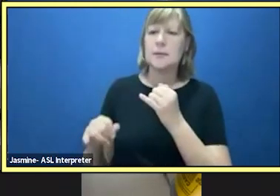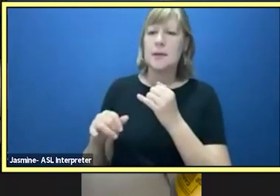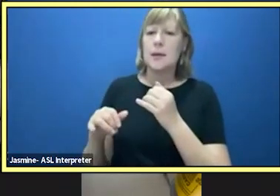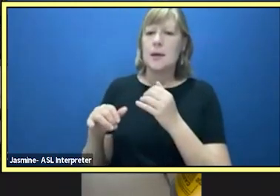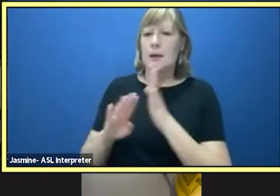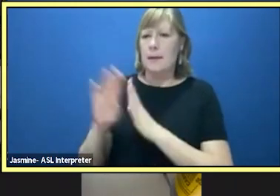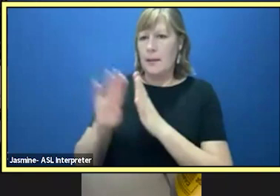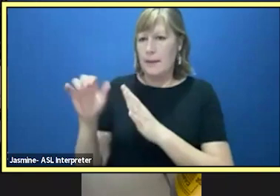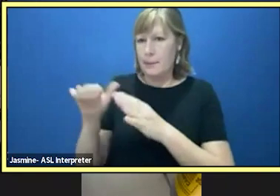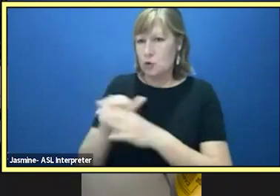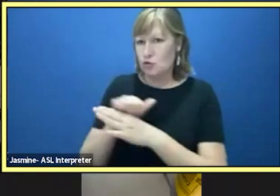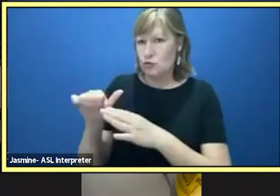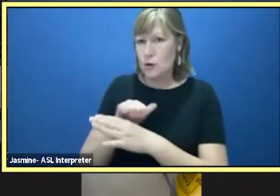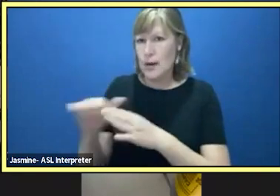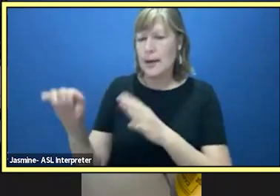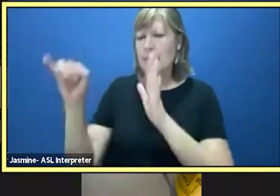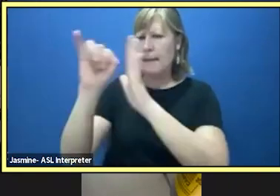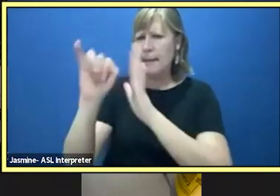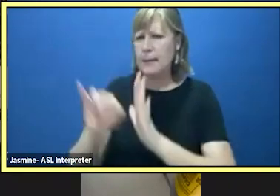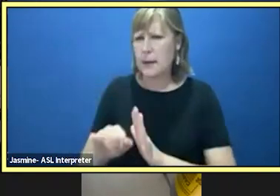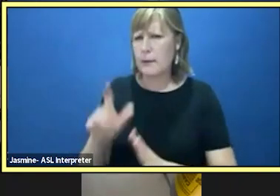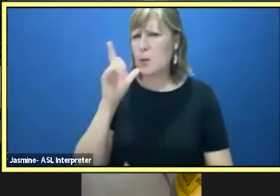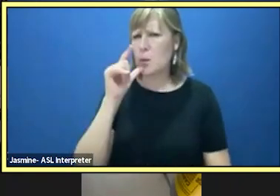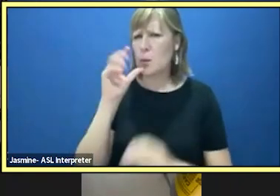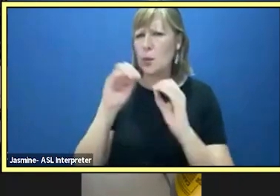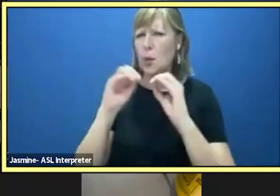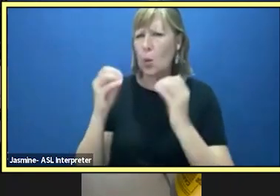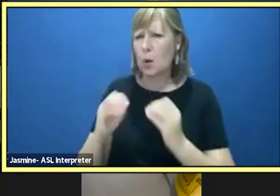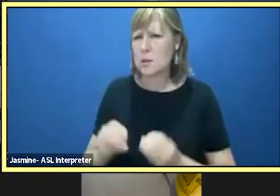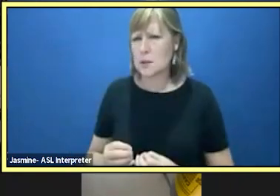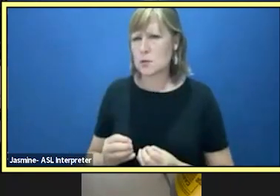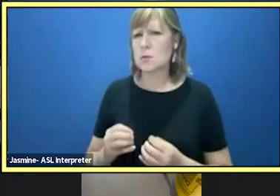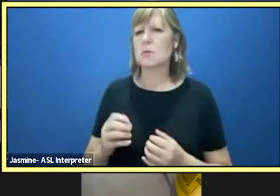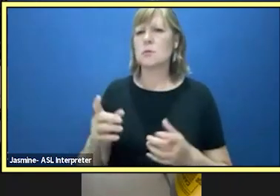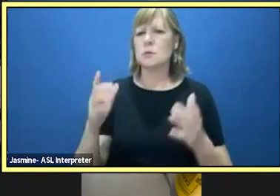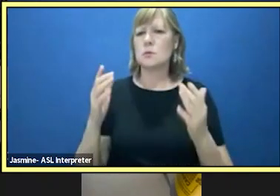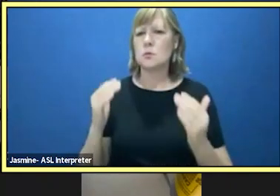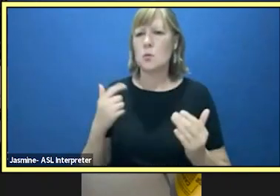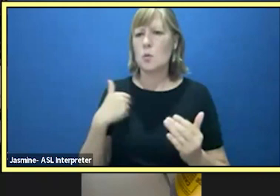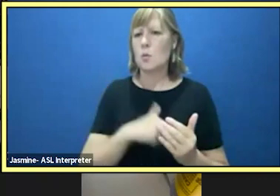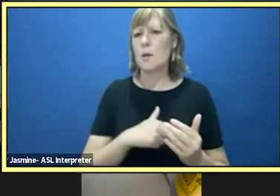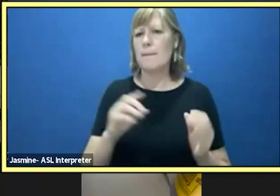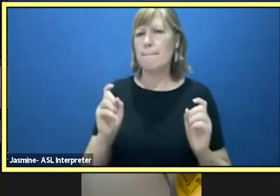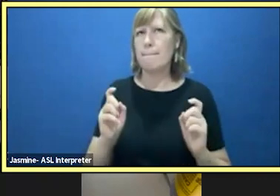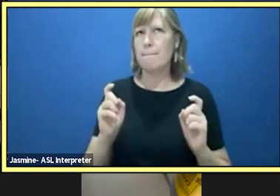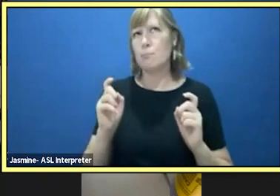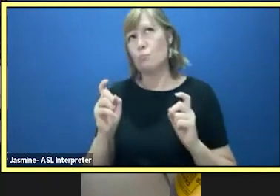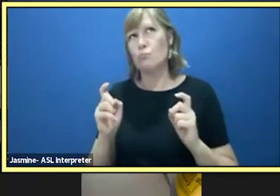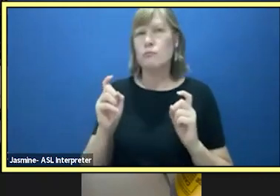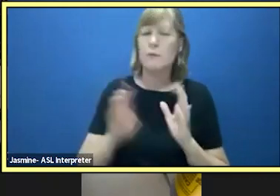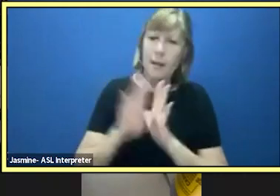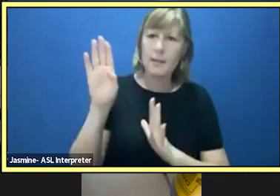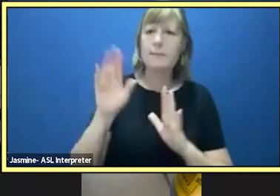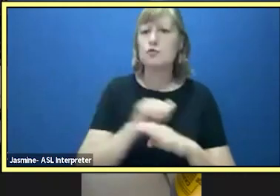those organizations are going to be. We are going to provide or develop a training plan for